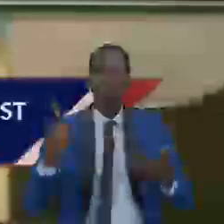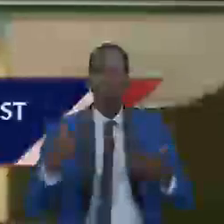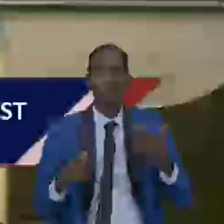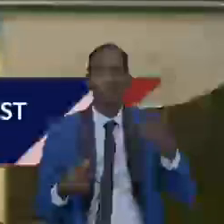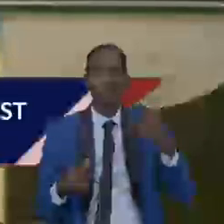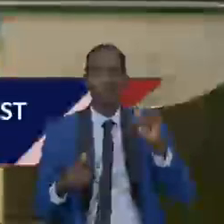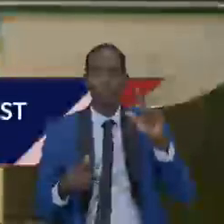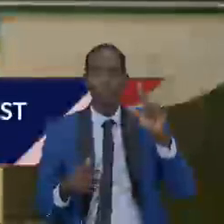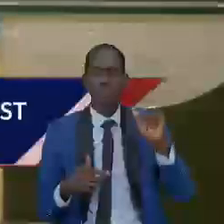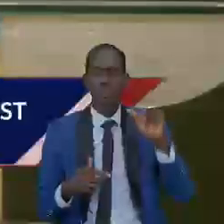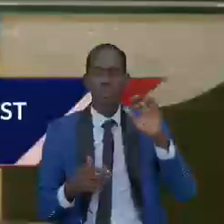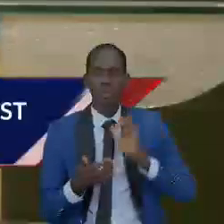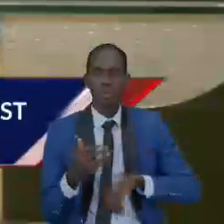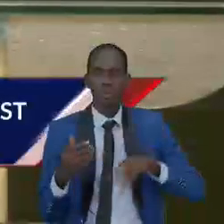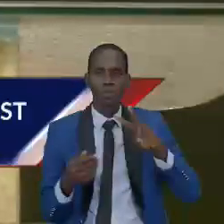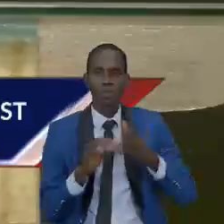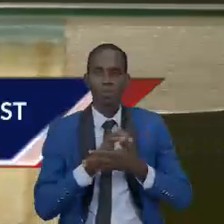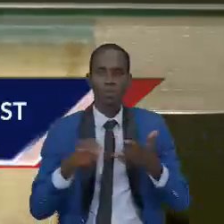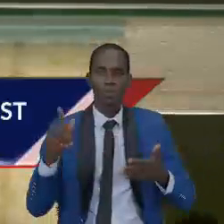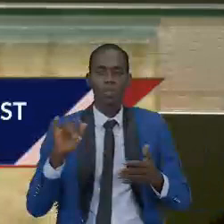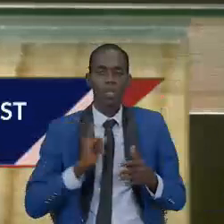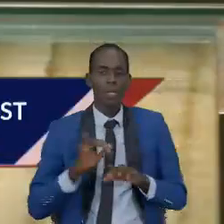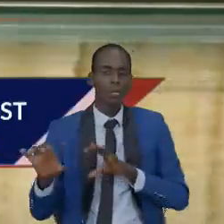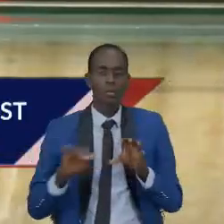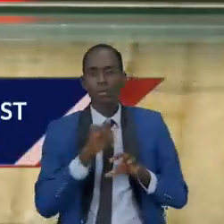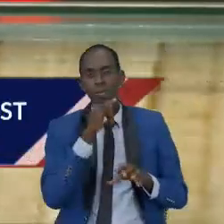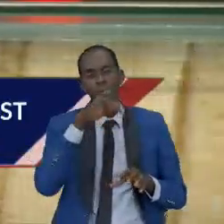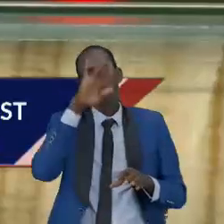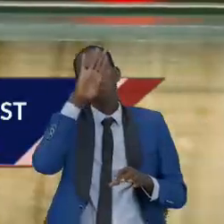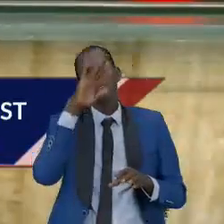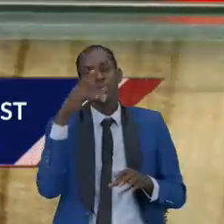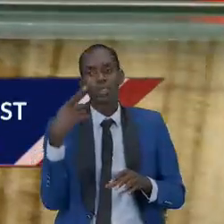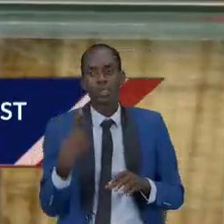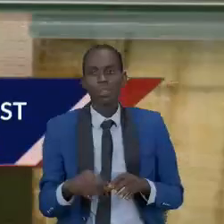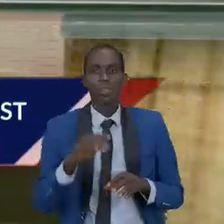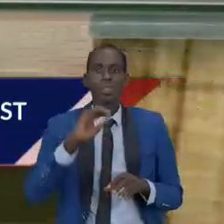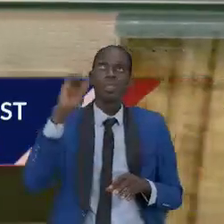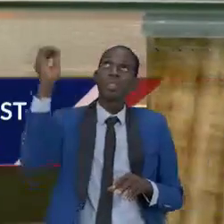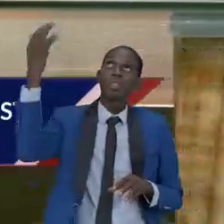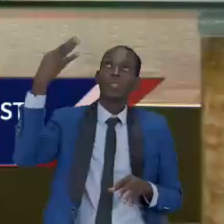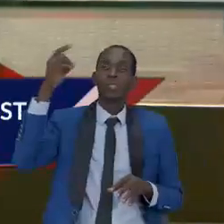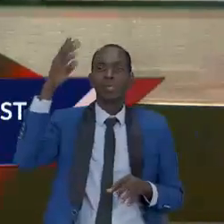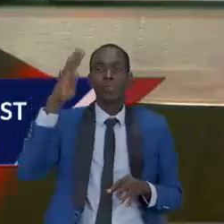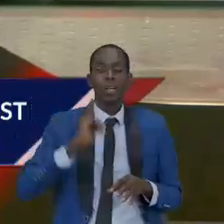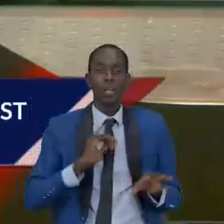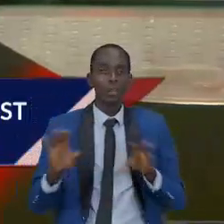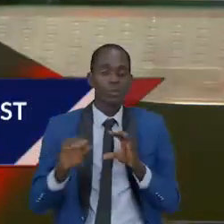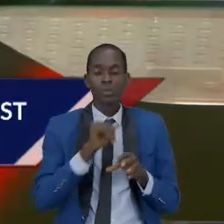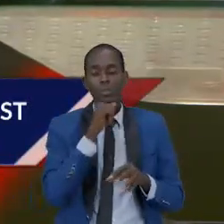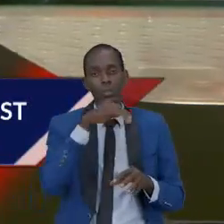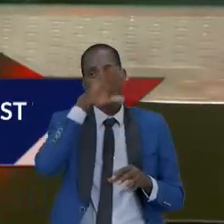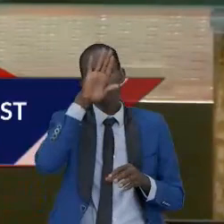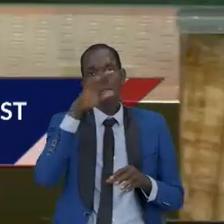not frustrate the grace of God. I do not frustrate the grace of